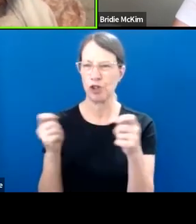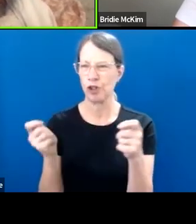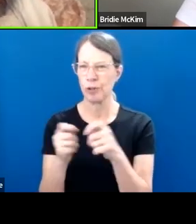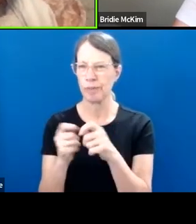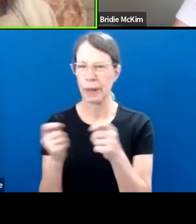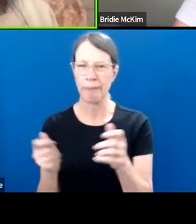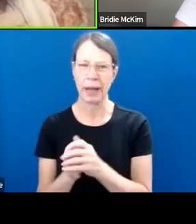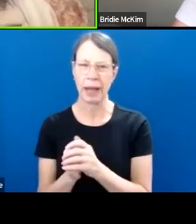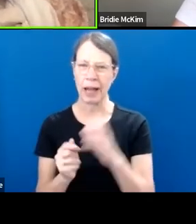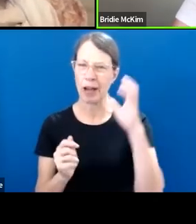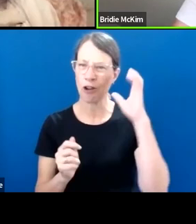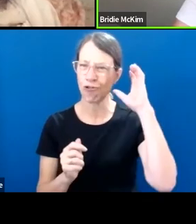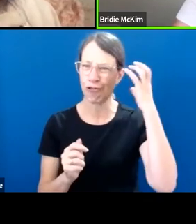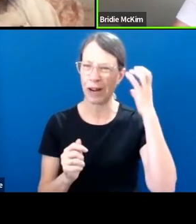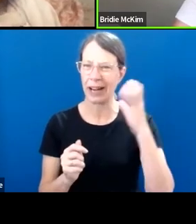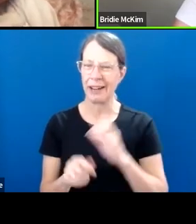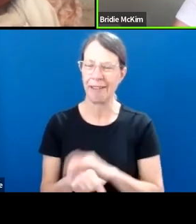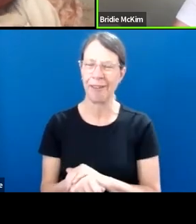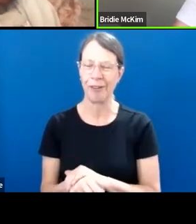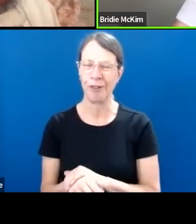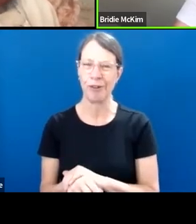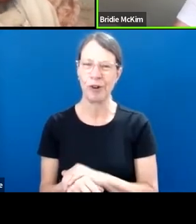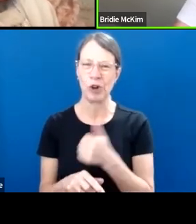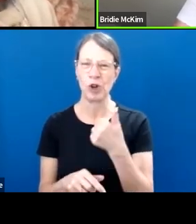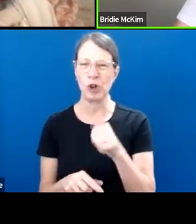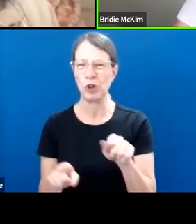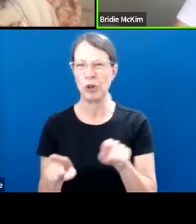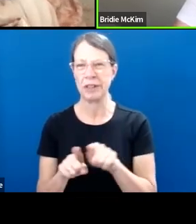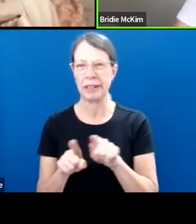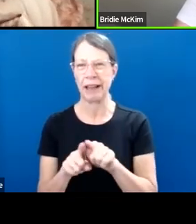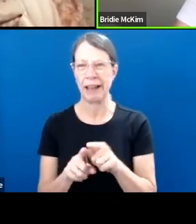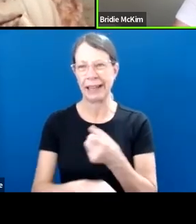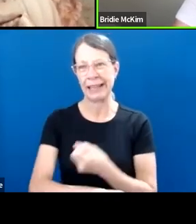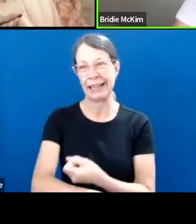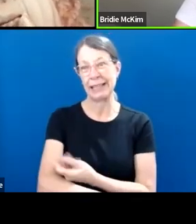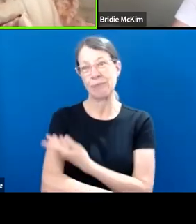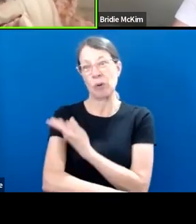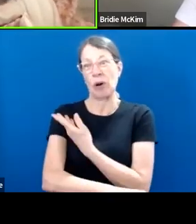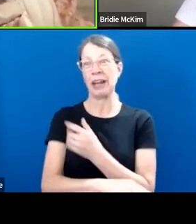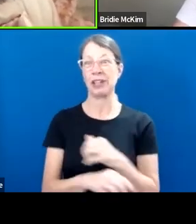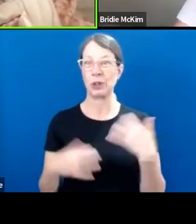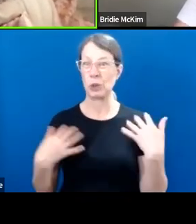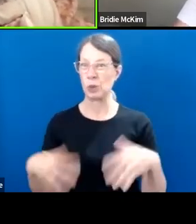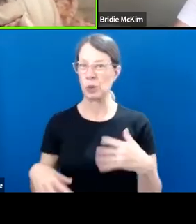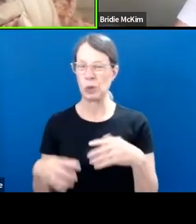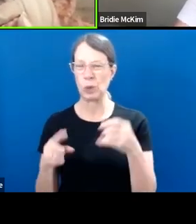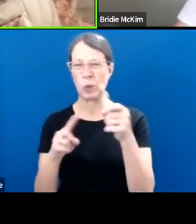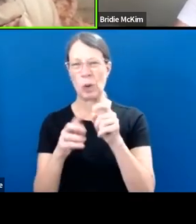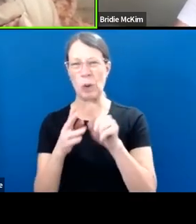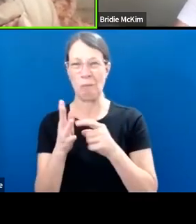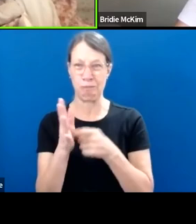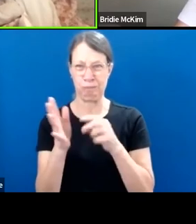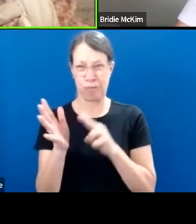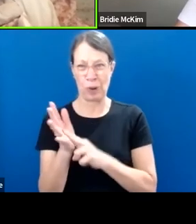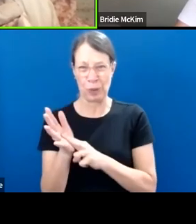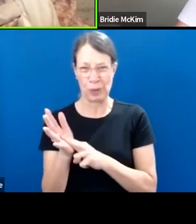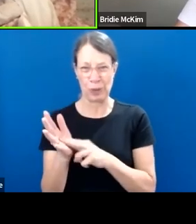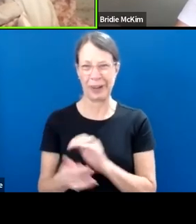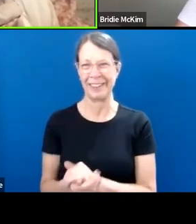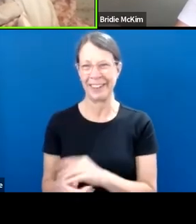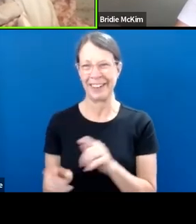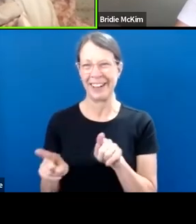inspiration porn, mm-hmm. which for people who don't know are stories and things of